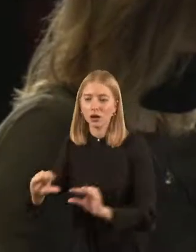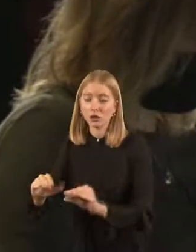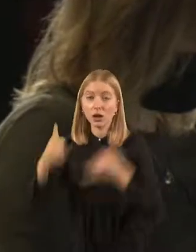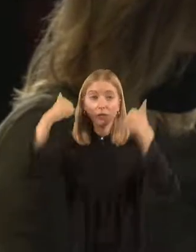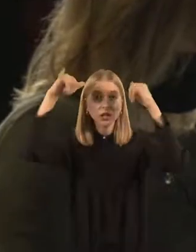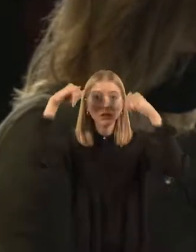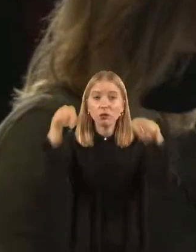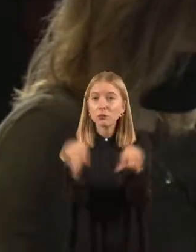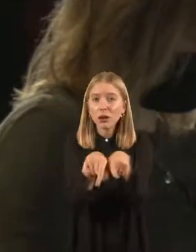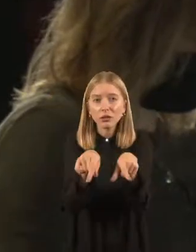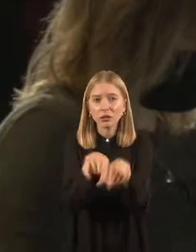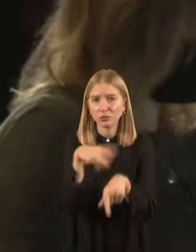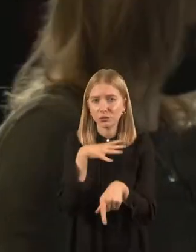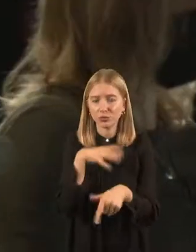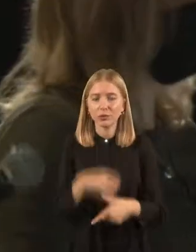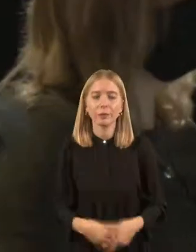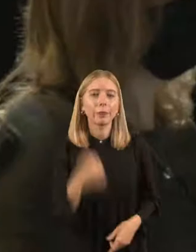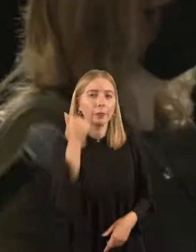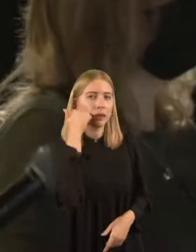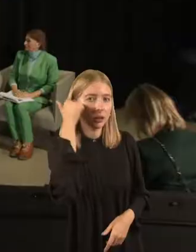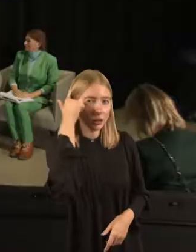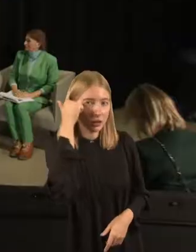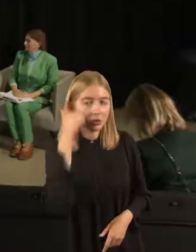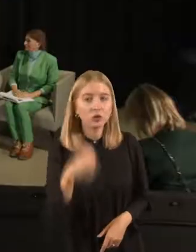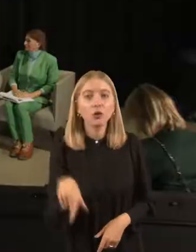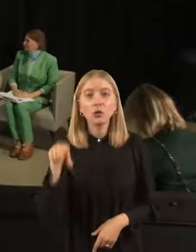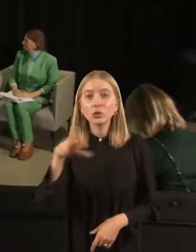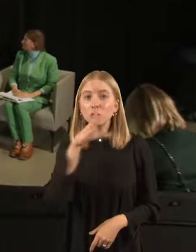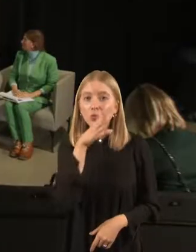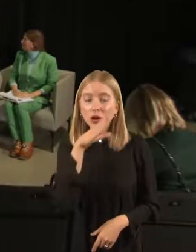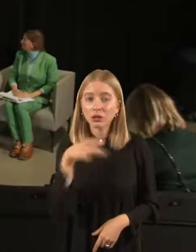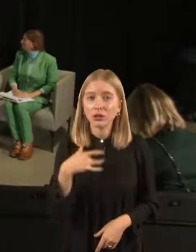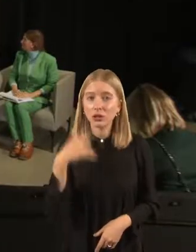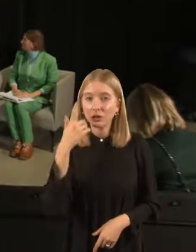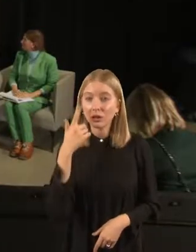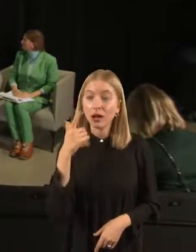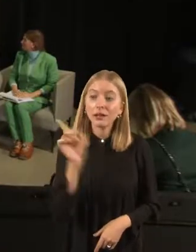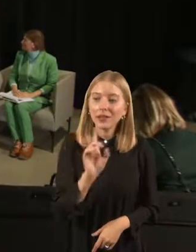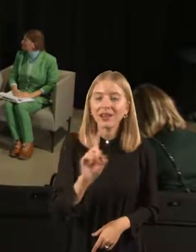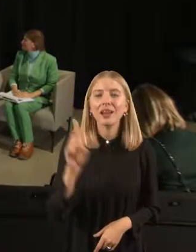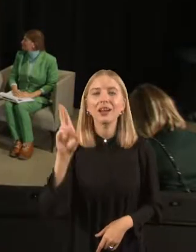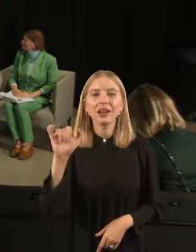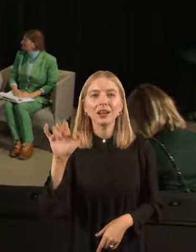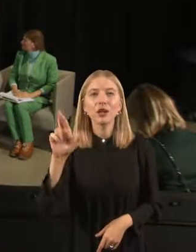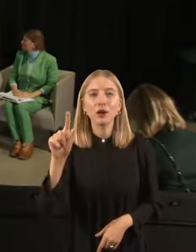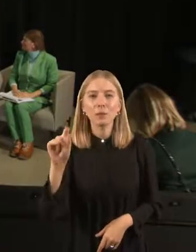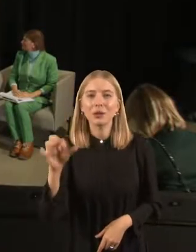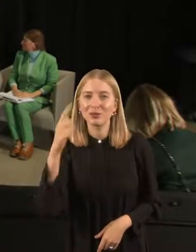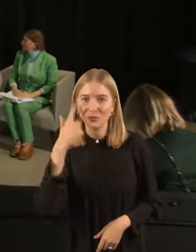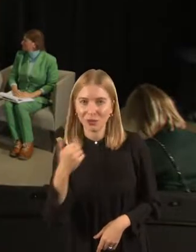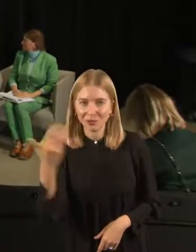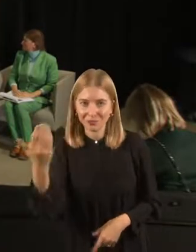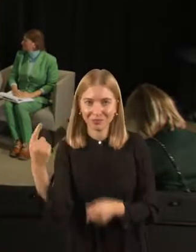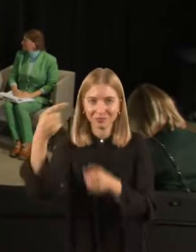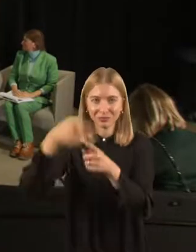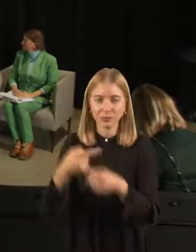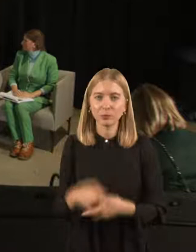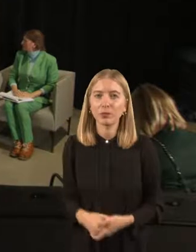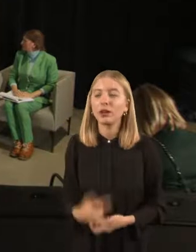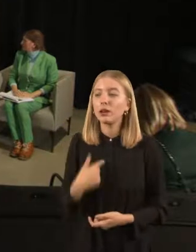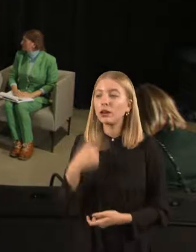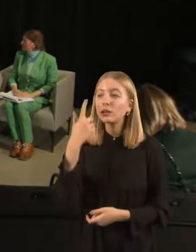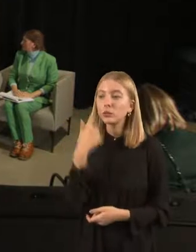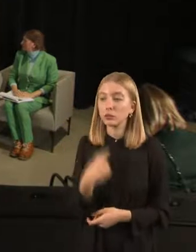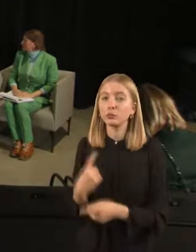reduce the use of fertilizers in a year or two. Thank you. Mr. Kilpis has a